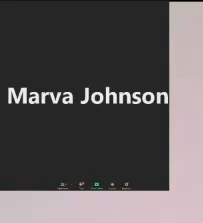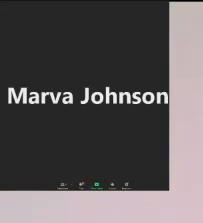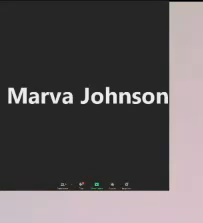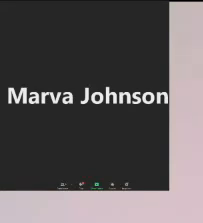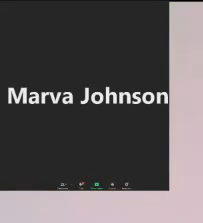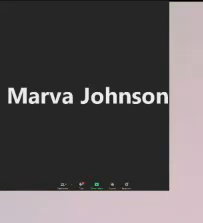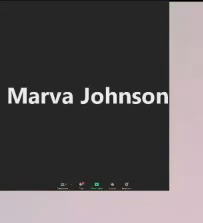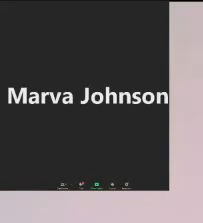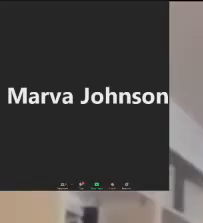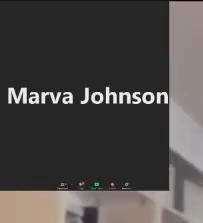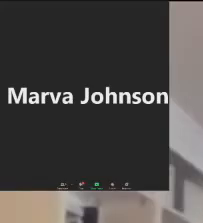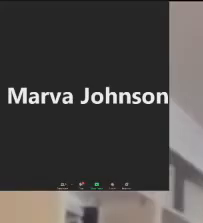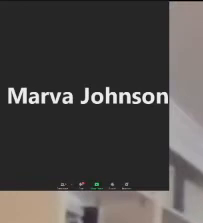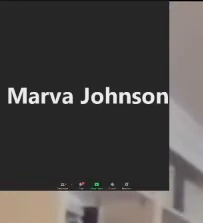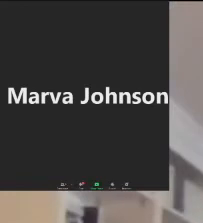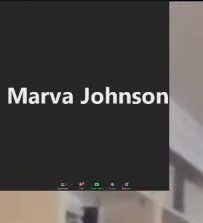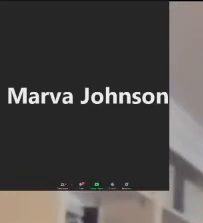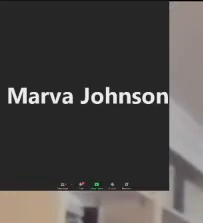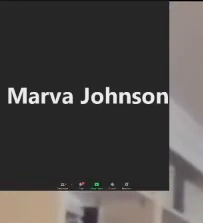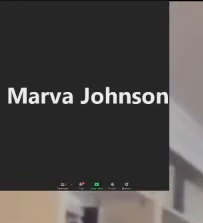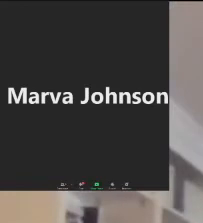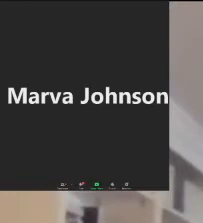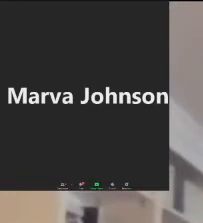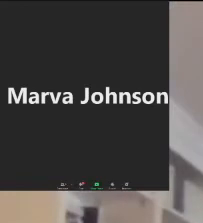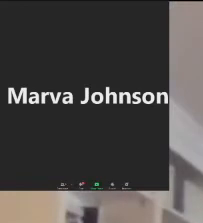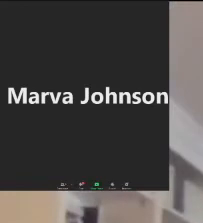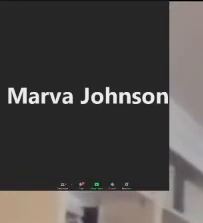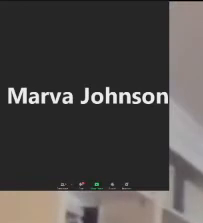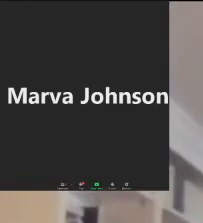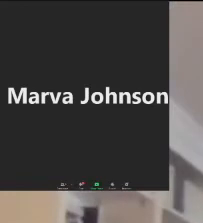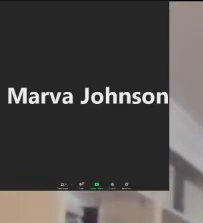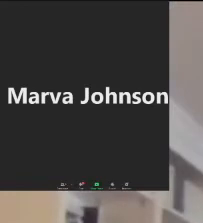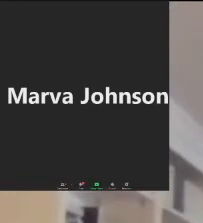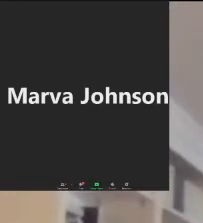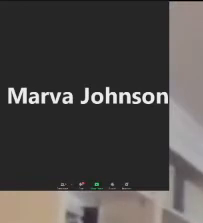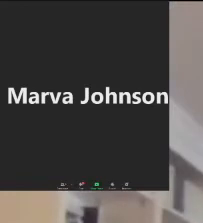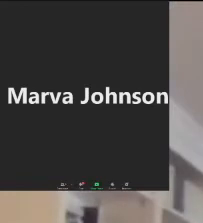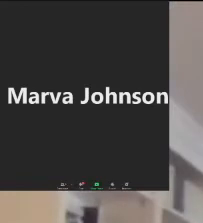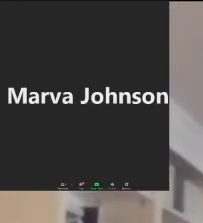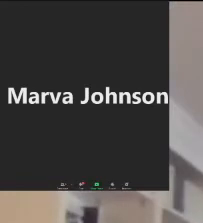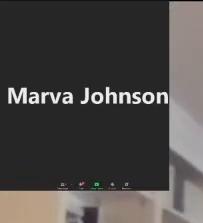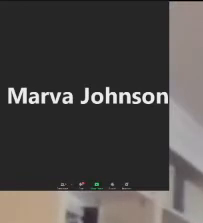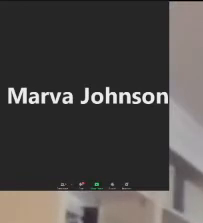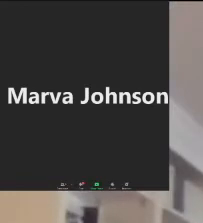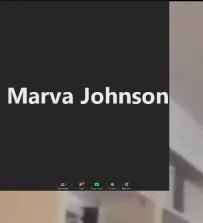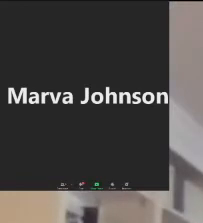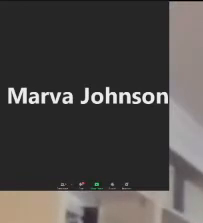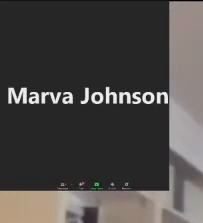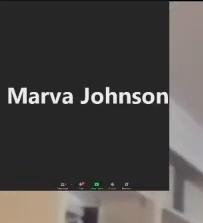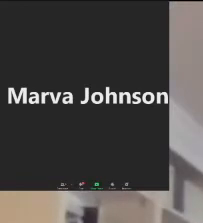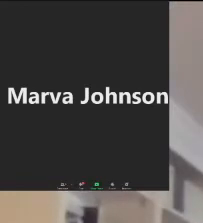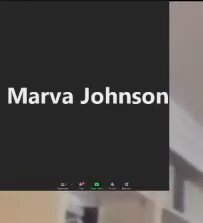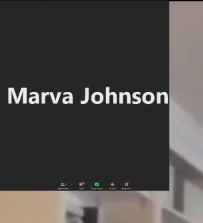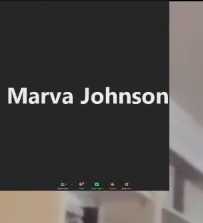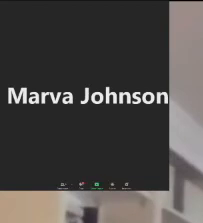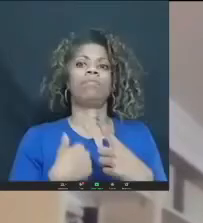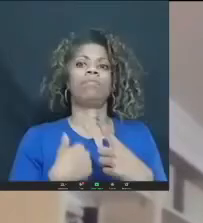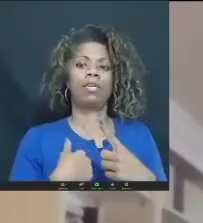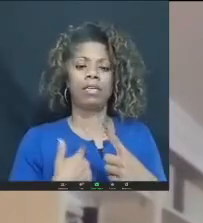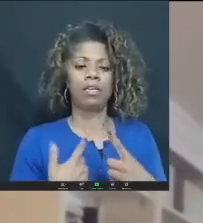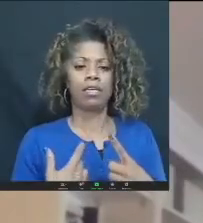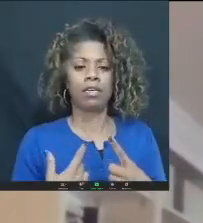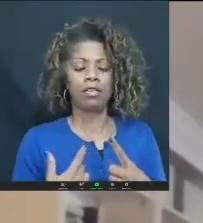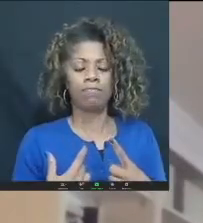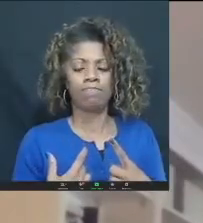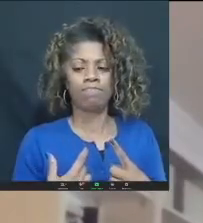out some of the key things that really resonated with me from your remarks. First is asset